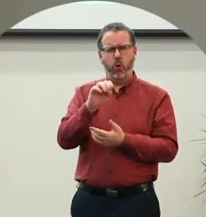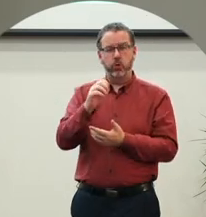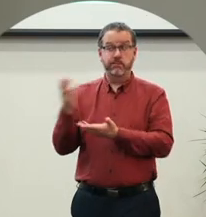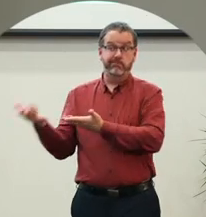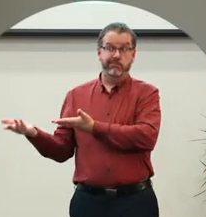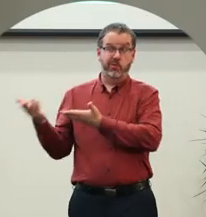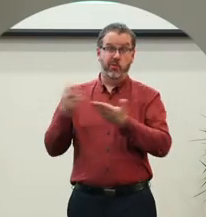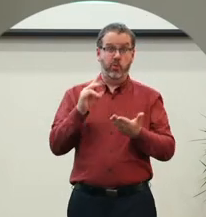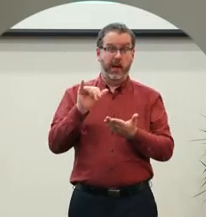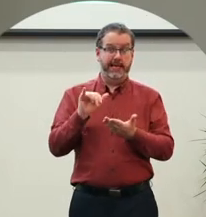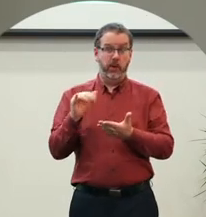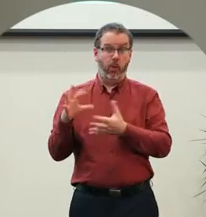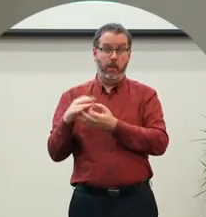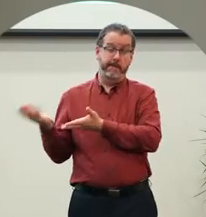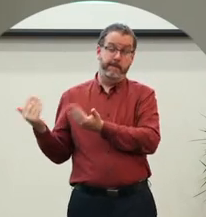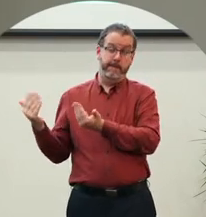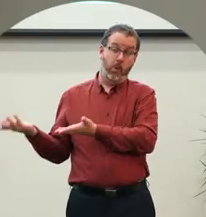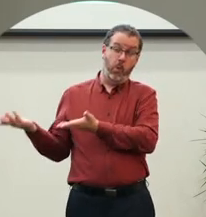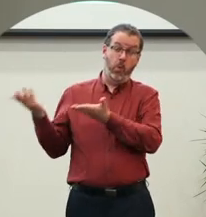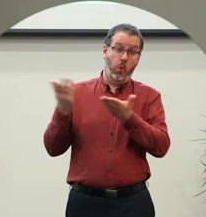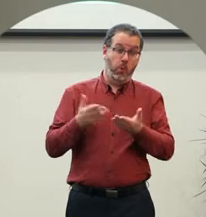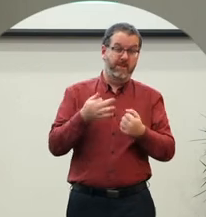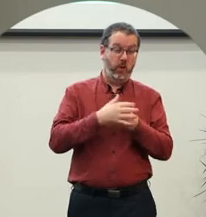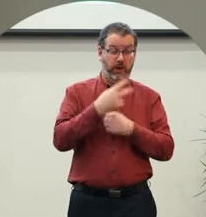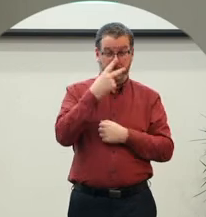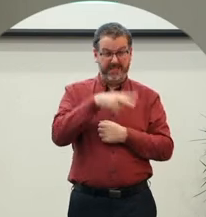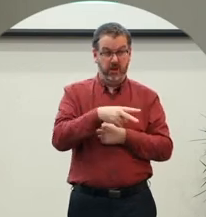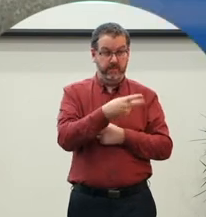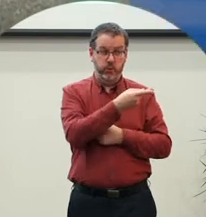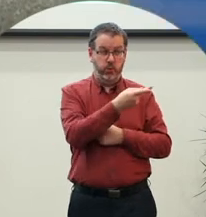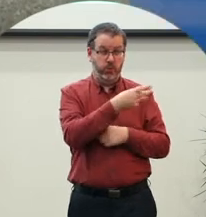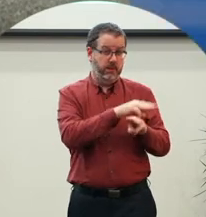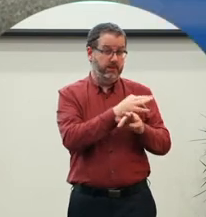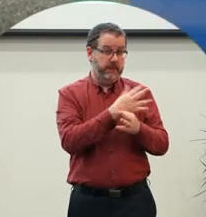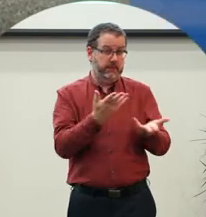provoke them, to piss them off, excuse my language?